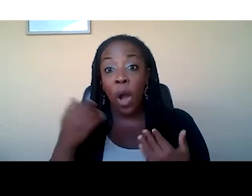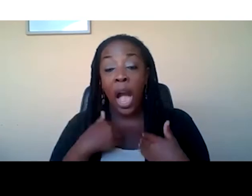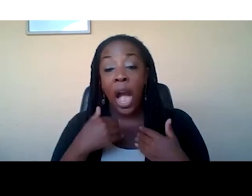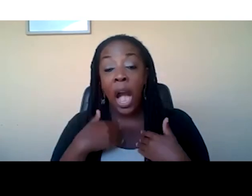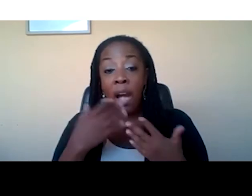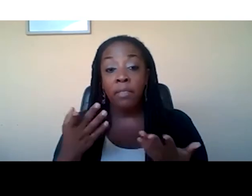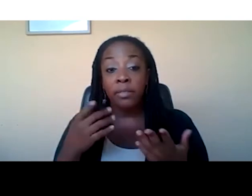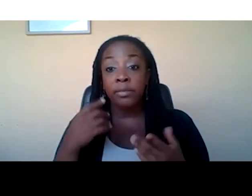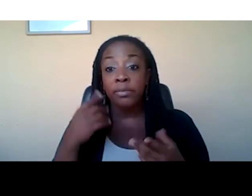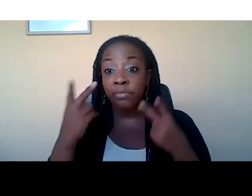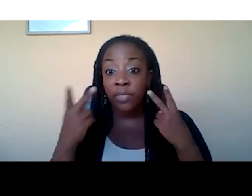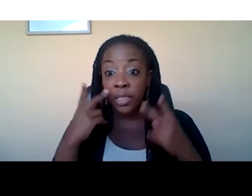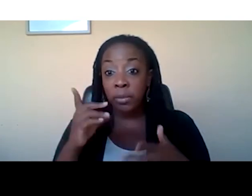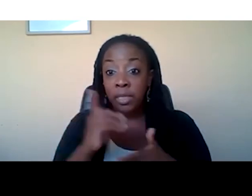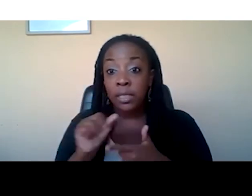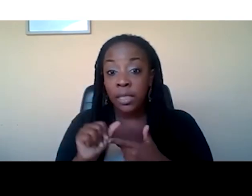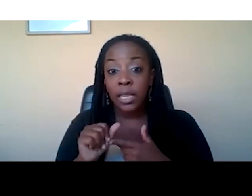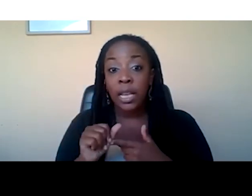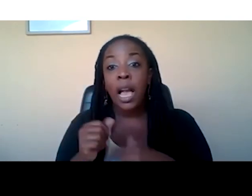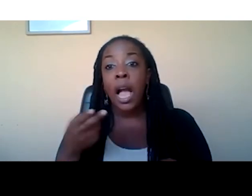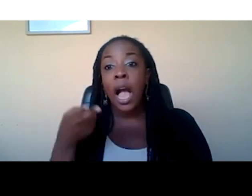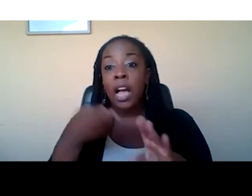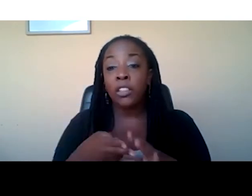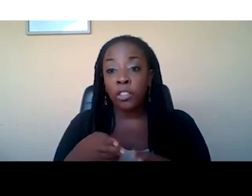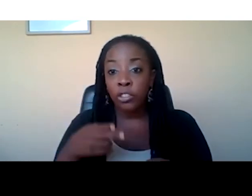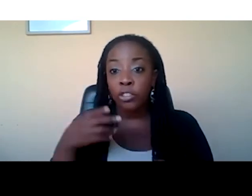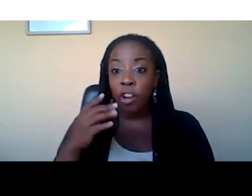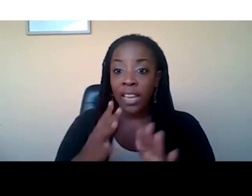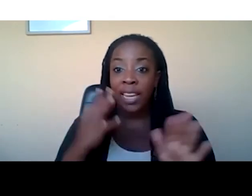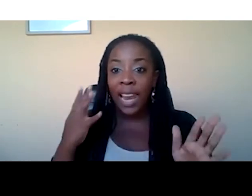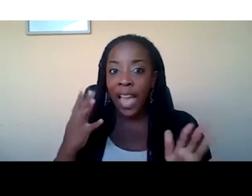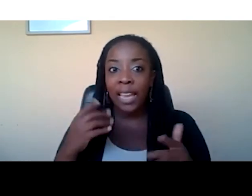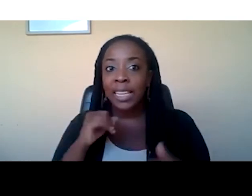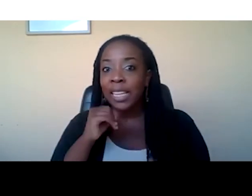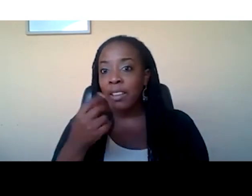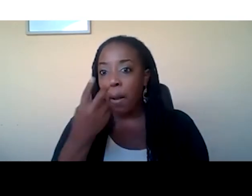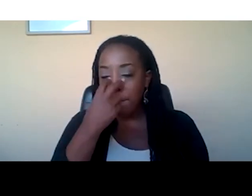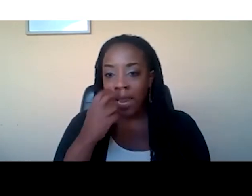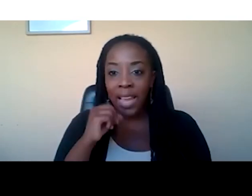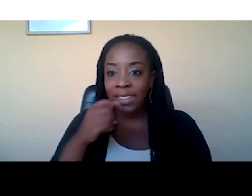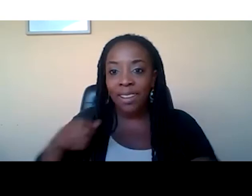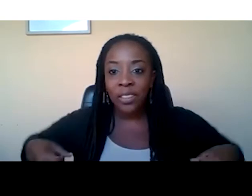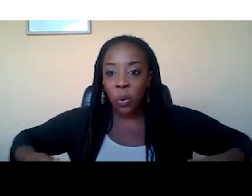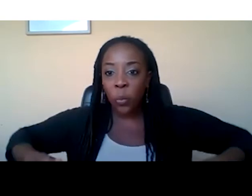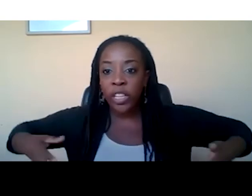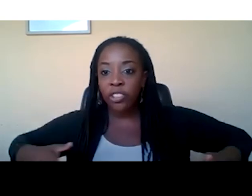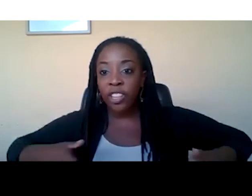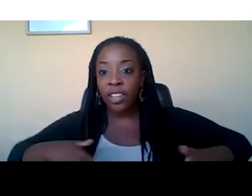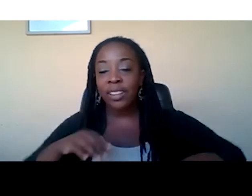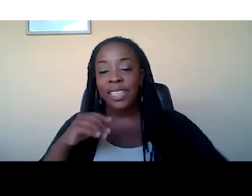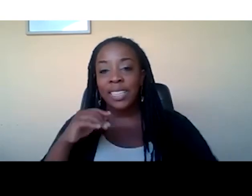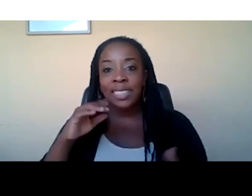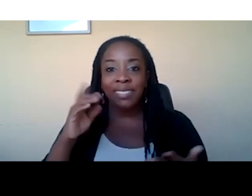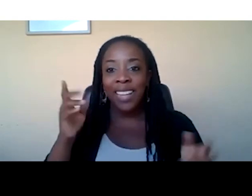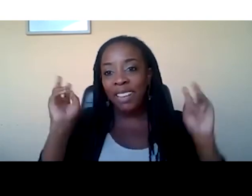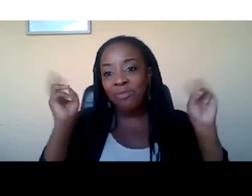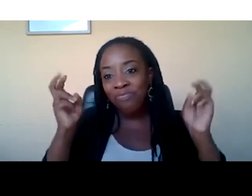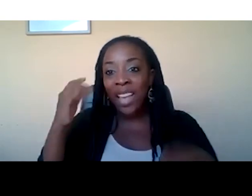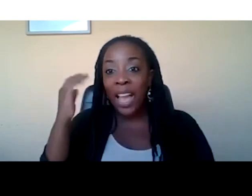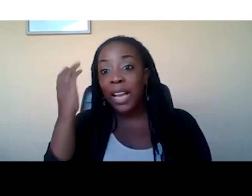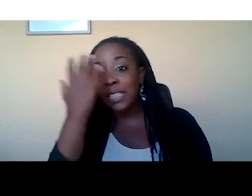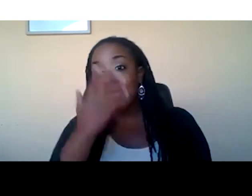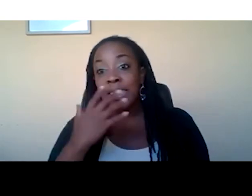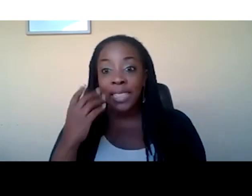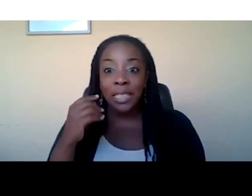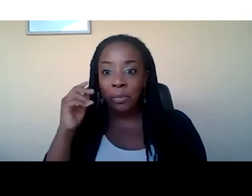the line for the person's disabilities, he's not blind, he's not in a wheelchair, he appears normal, but as you know, he's nonverbal and several other